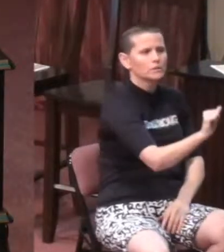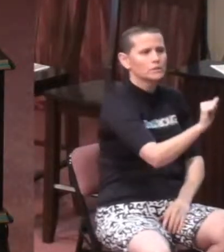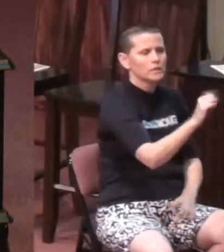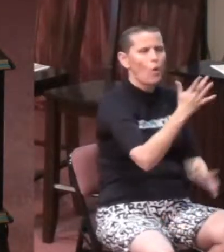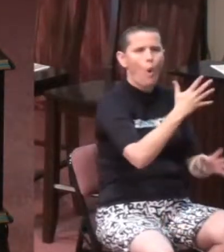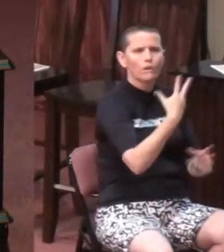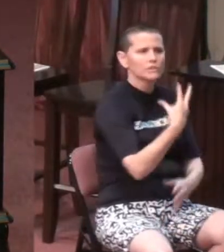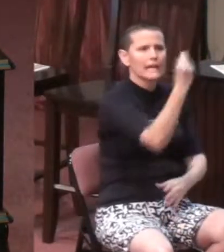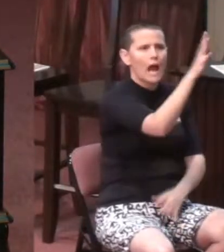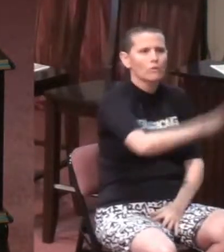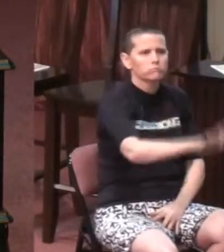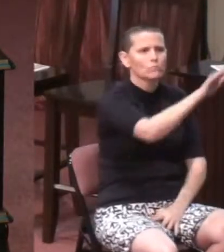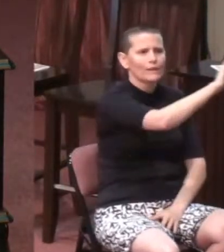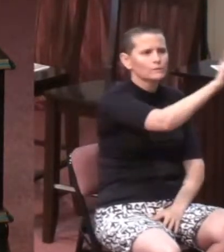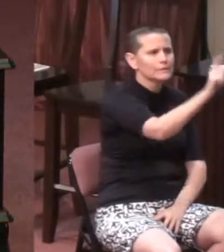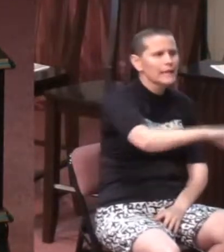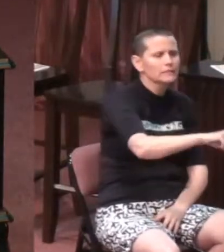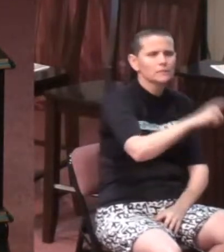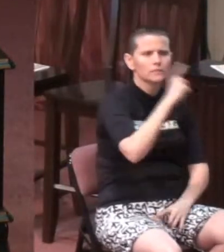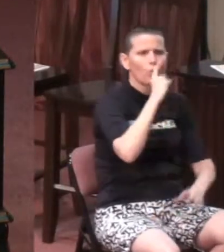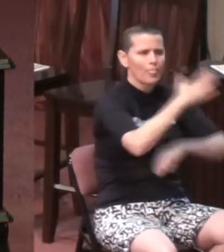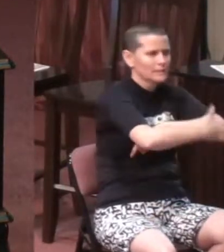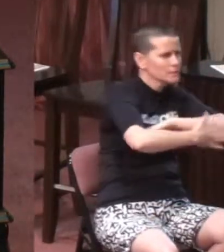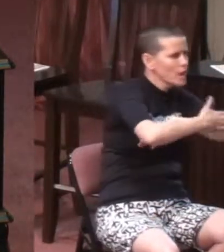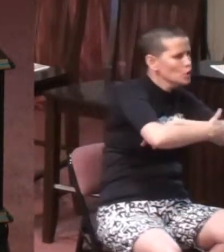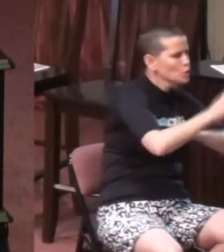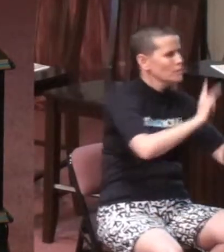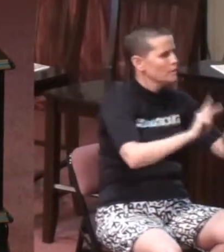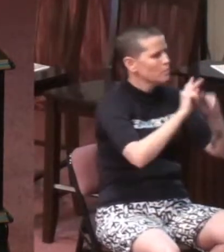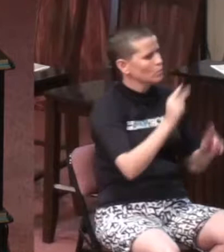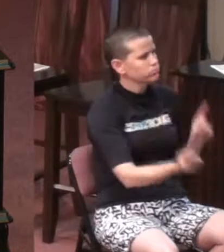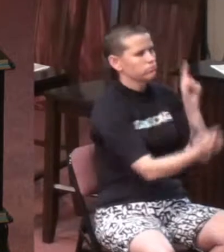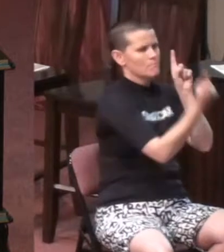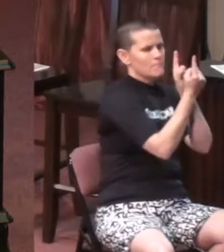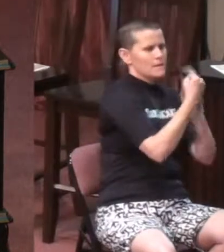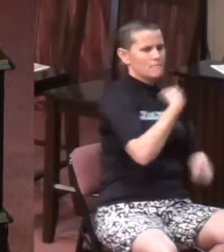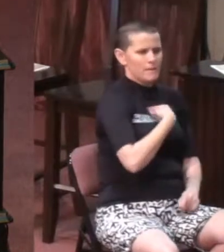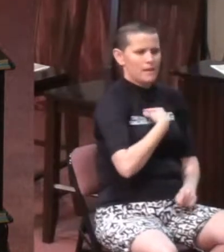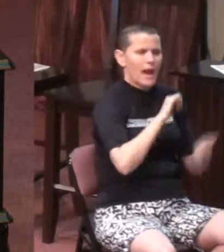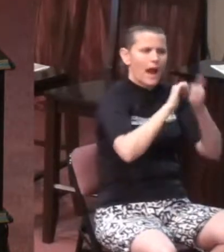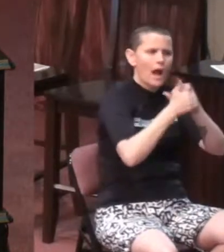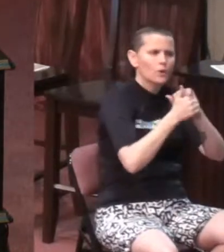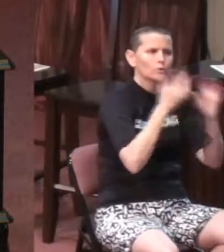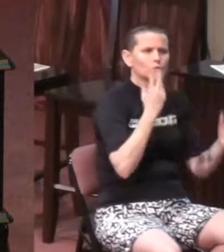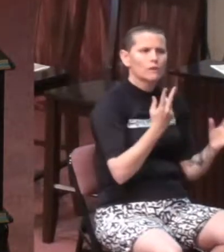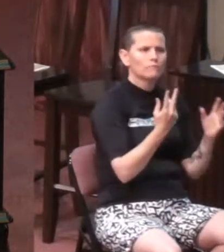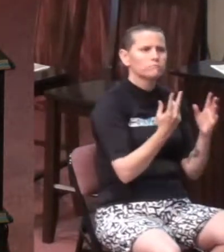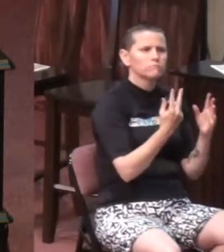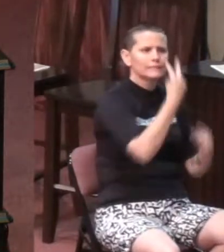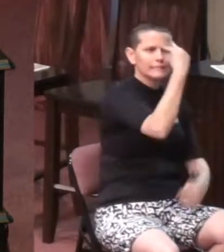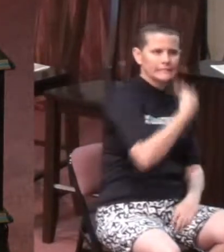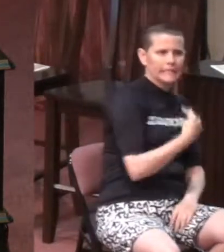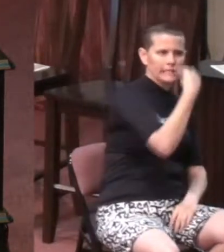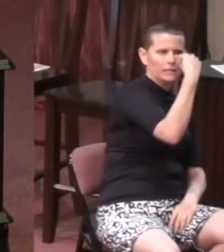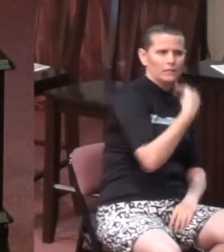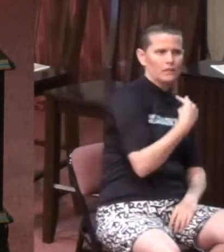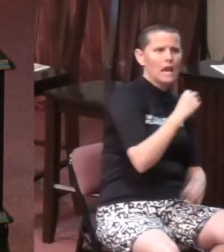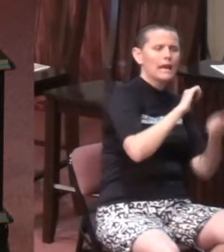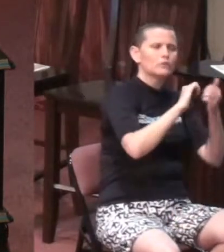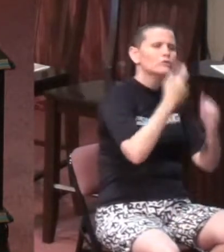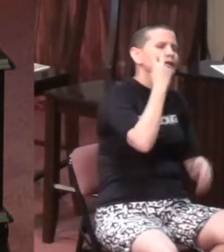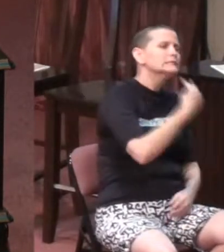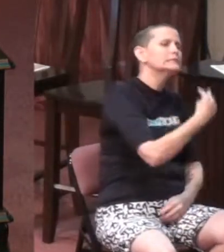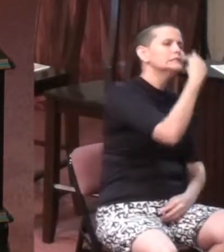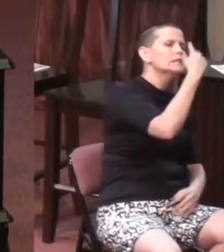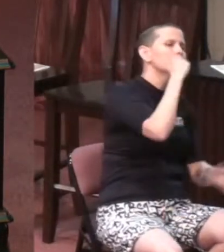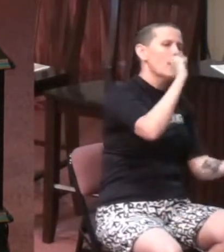Texas or in this country? How am I being on this planet, and how is it that I can move higher into the expression of who I've been called